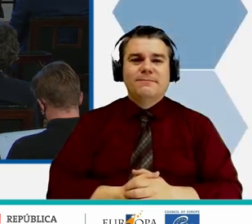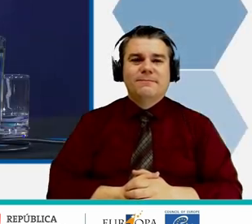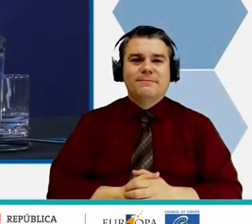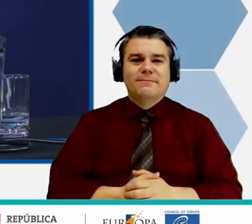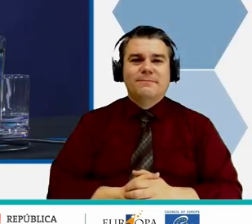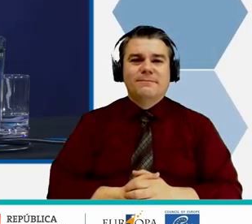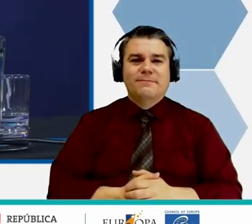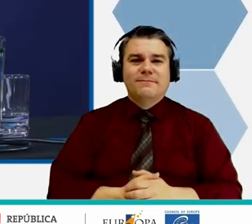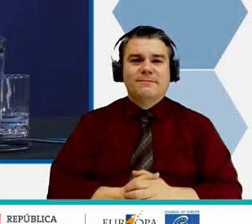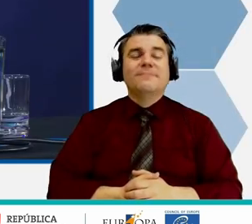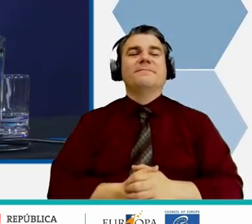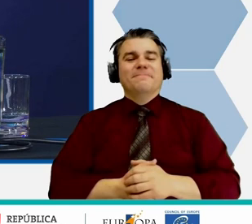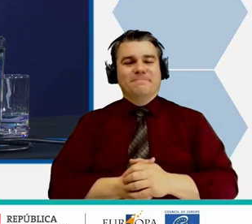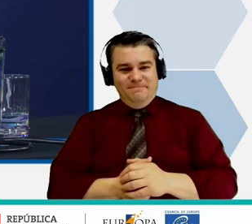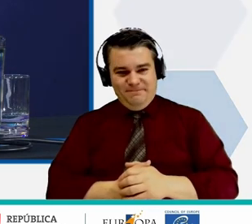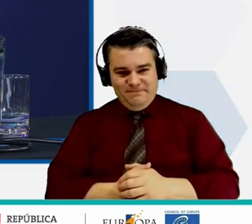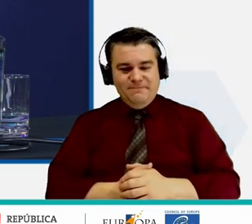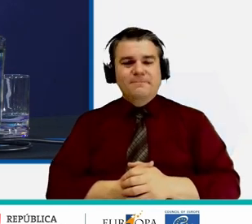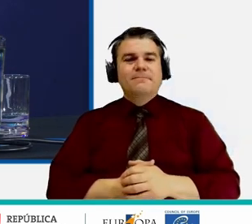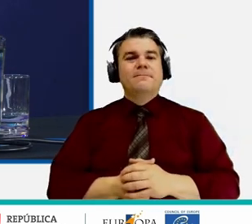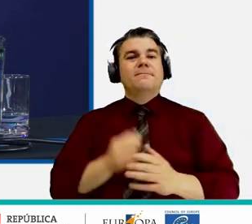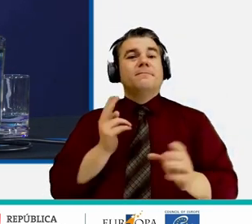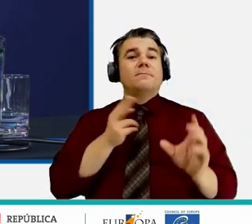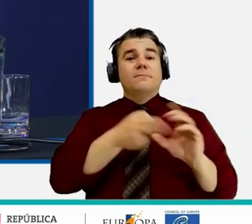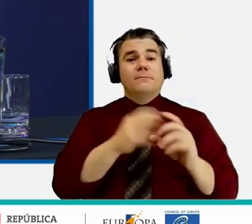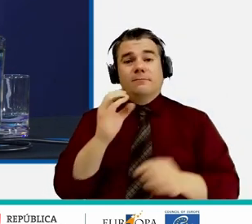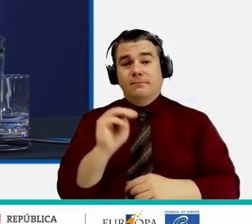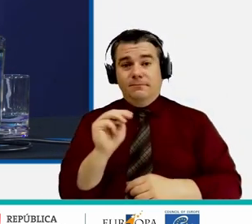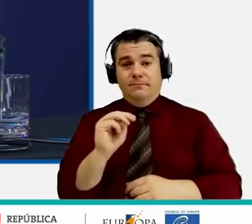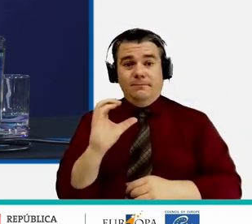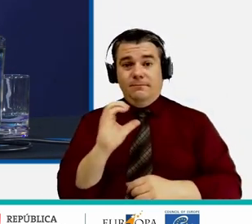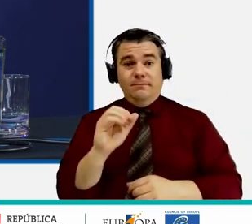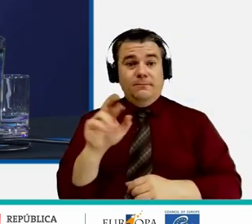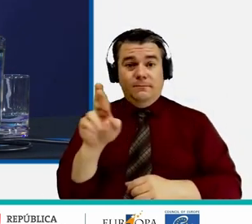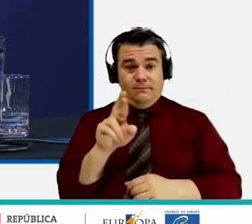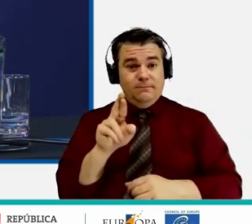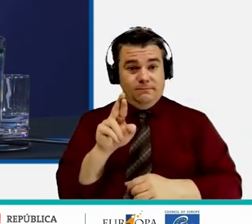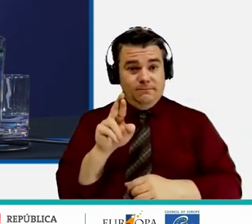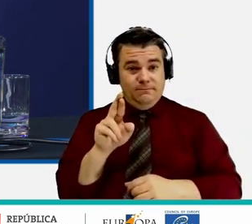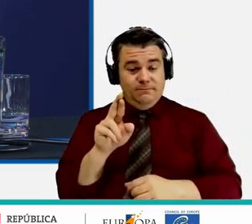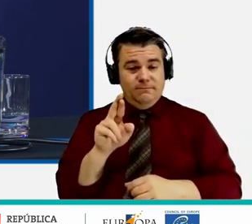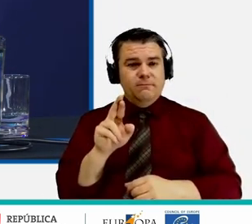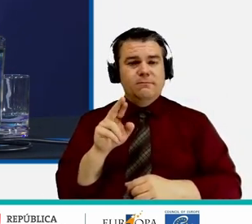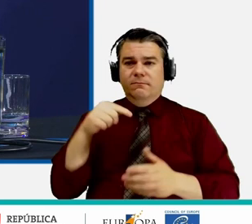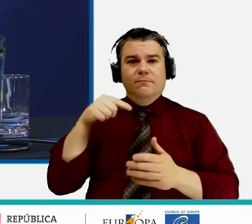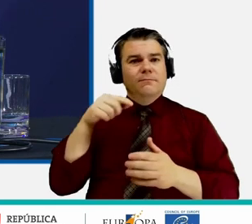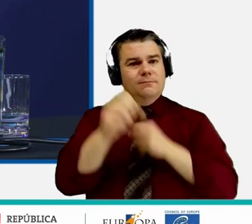We have just joined the MCR campaign this year. So